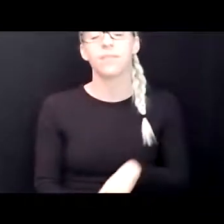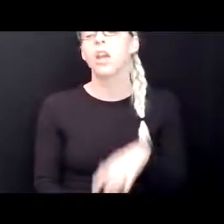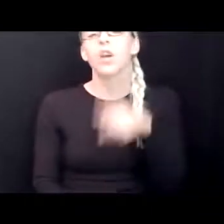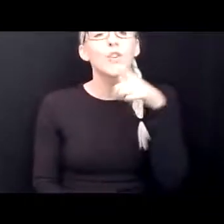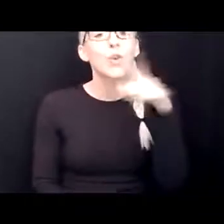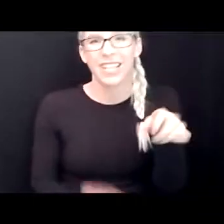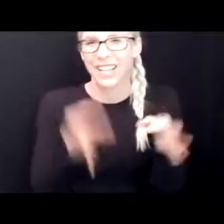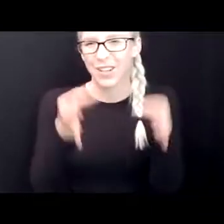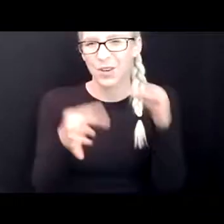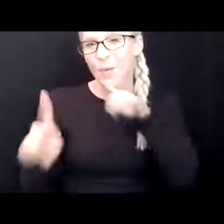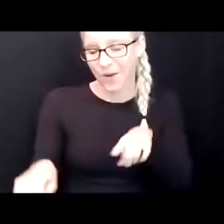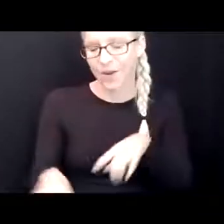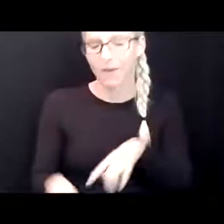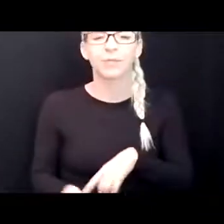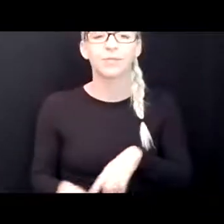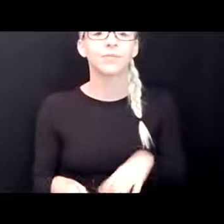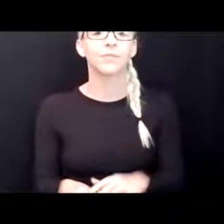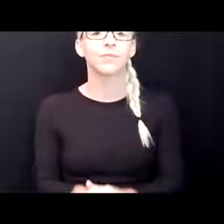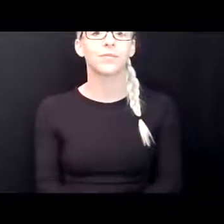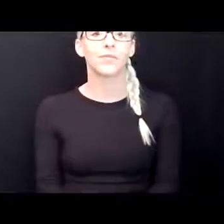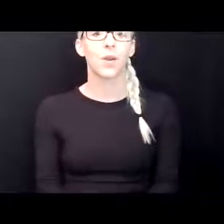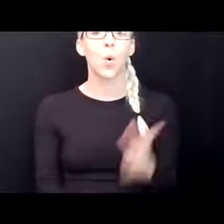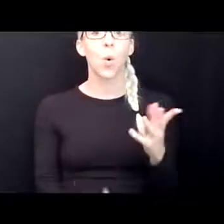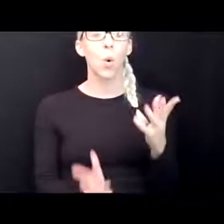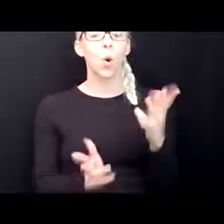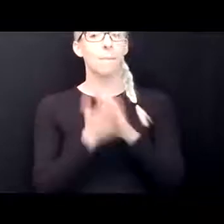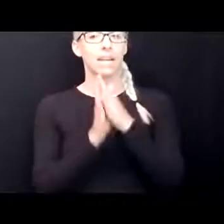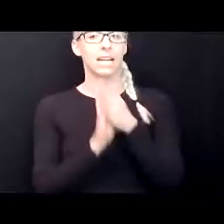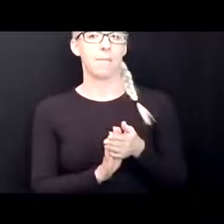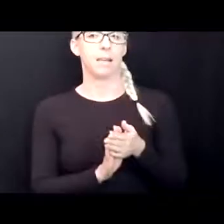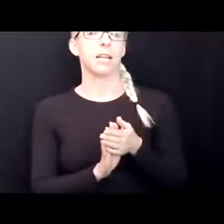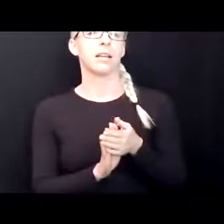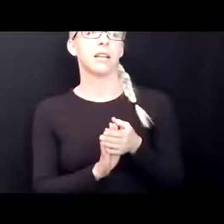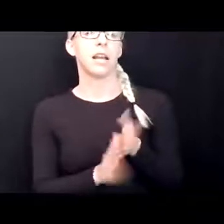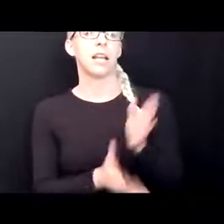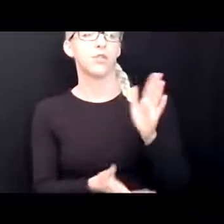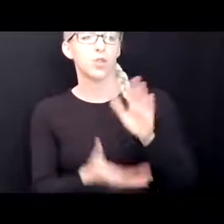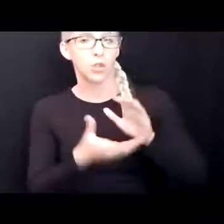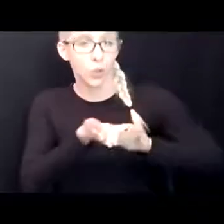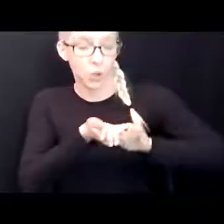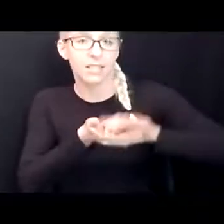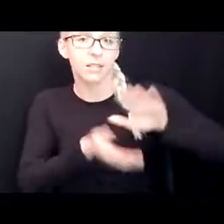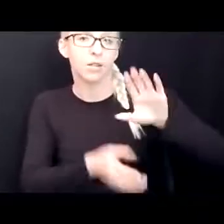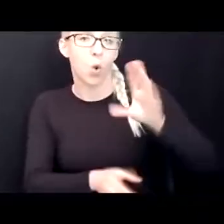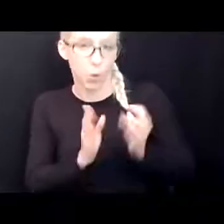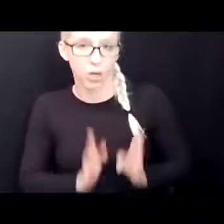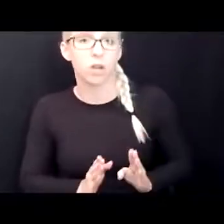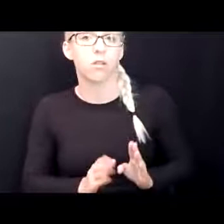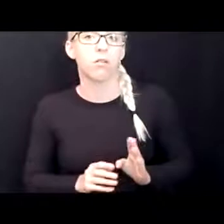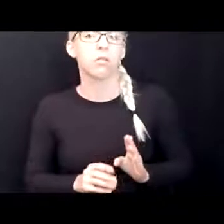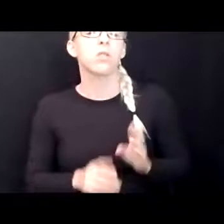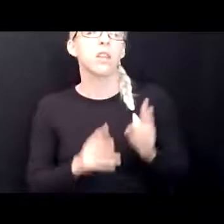that. Or certainly acting as a joint owner on a bank account. So there are some other alternatives to assist